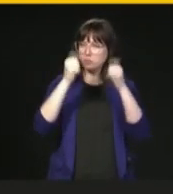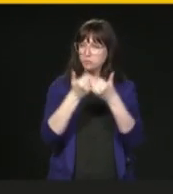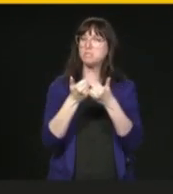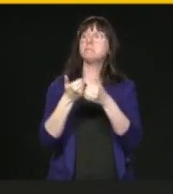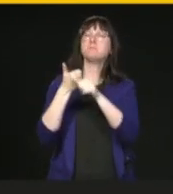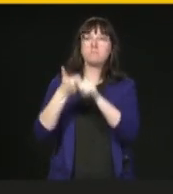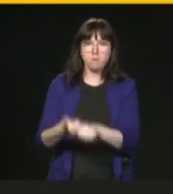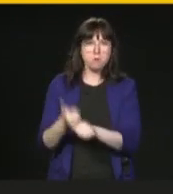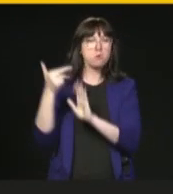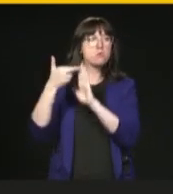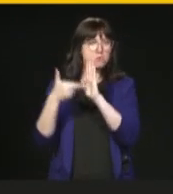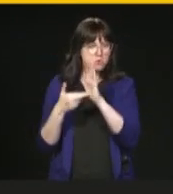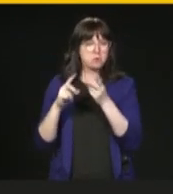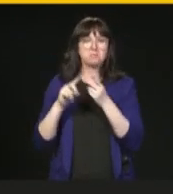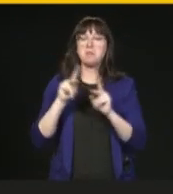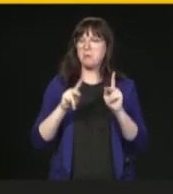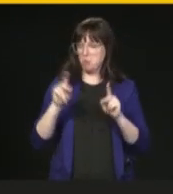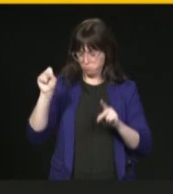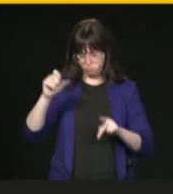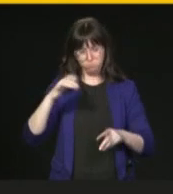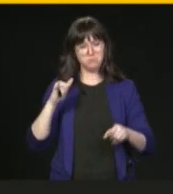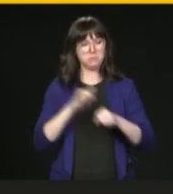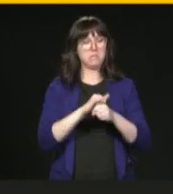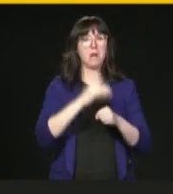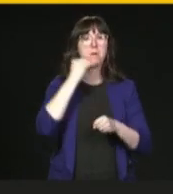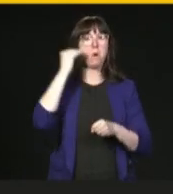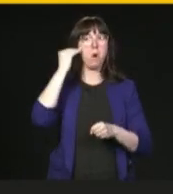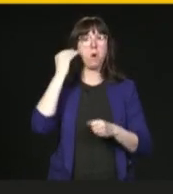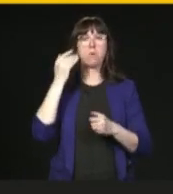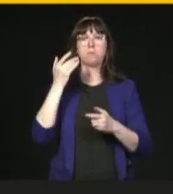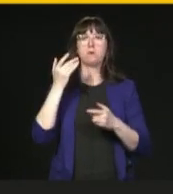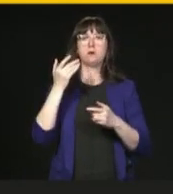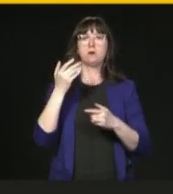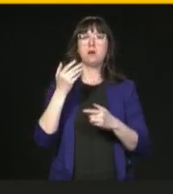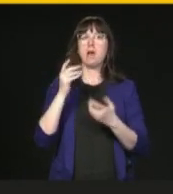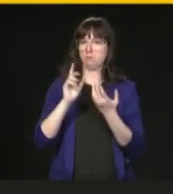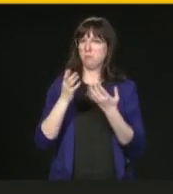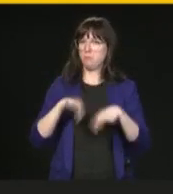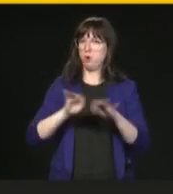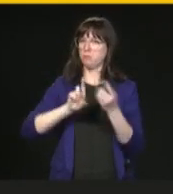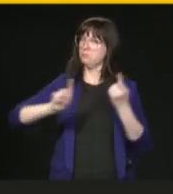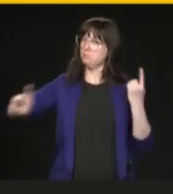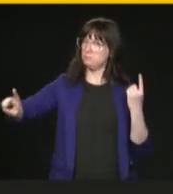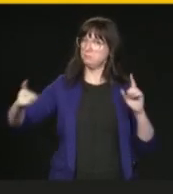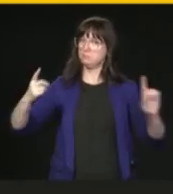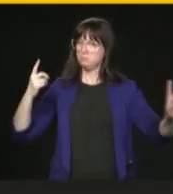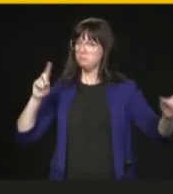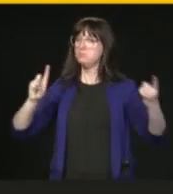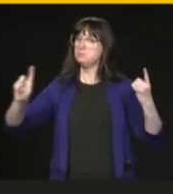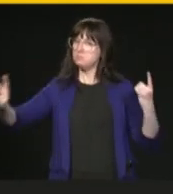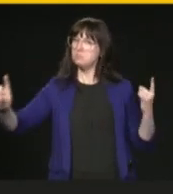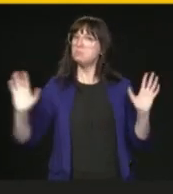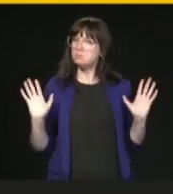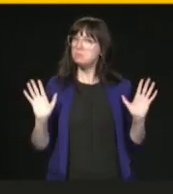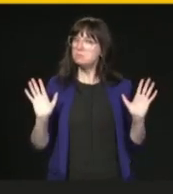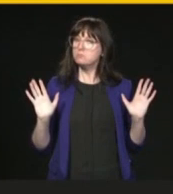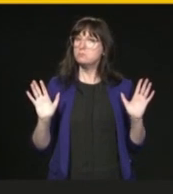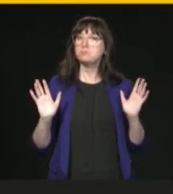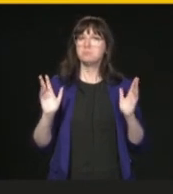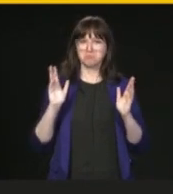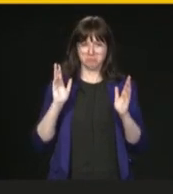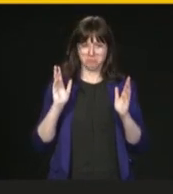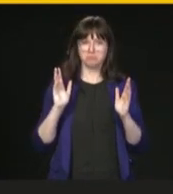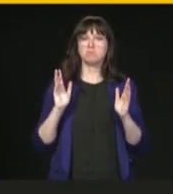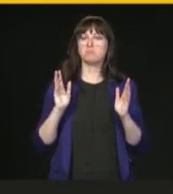have seen people staying at home. We have seen people keeping 2 meters distant from each other. We've seen people engaged